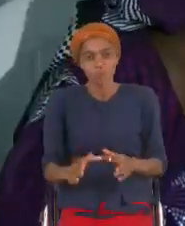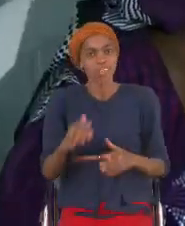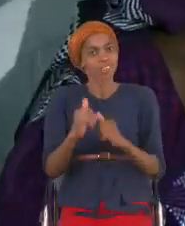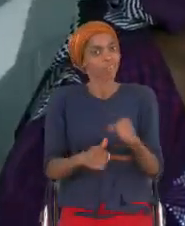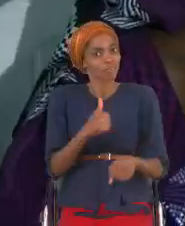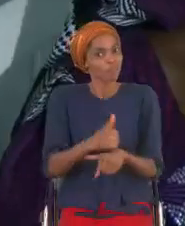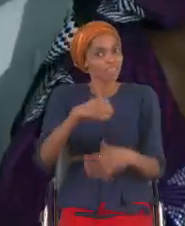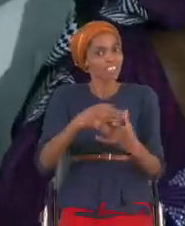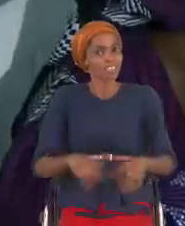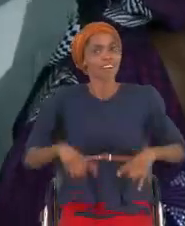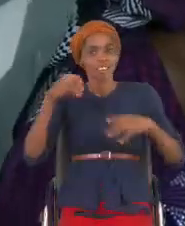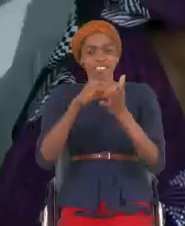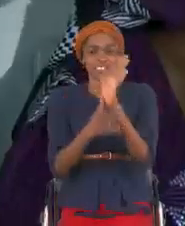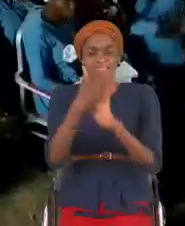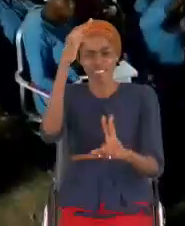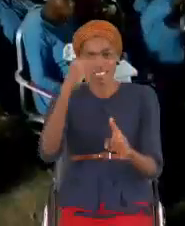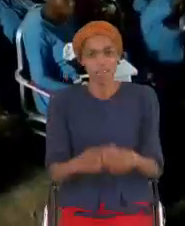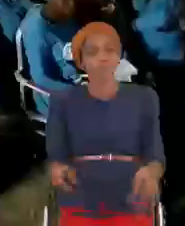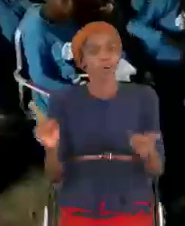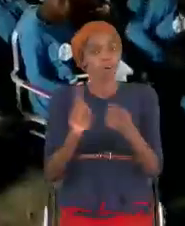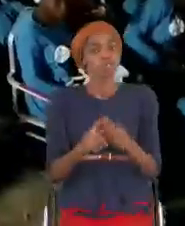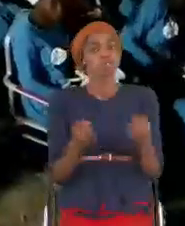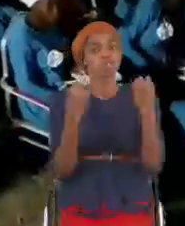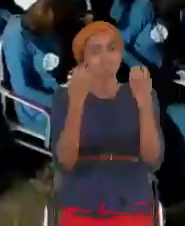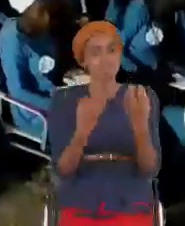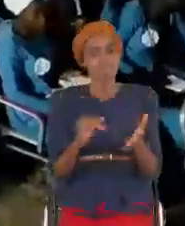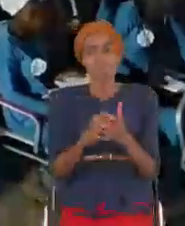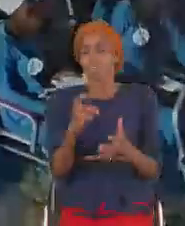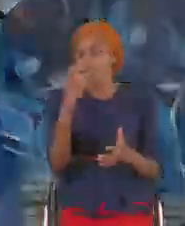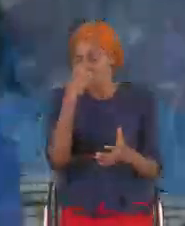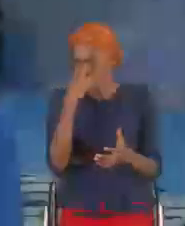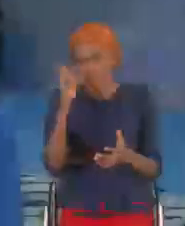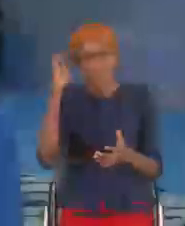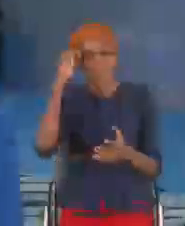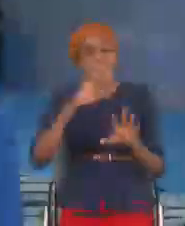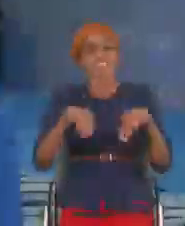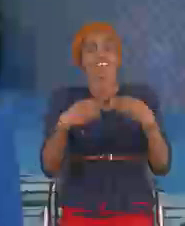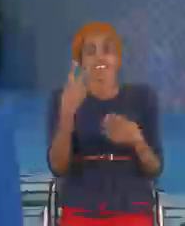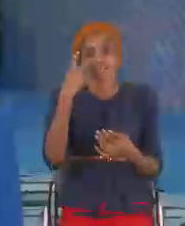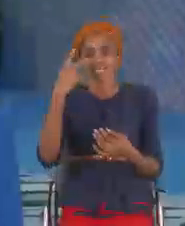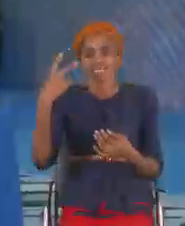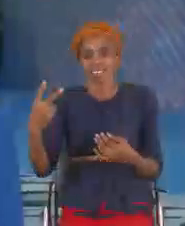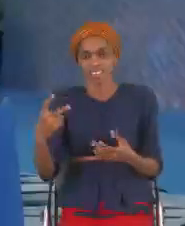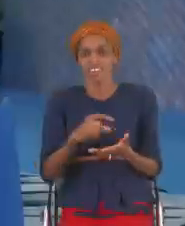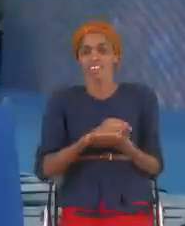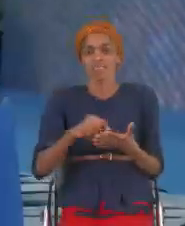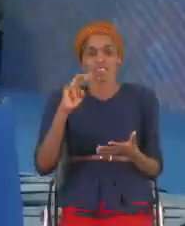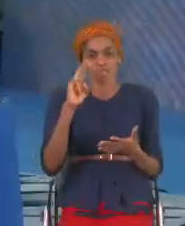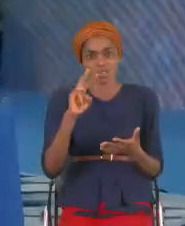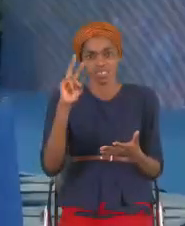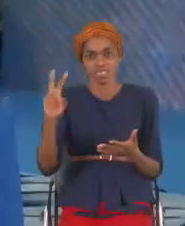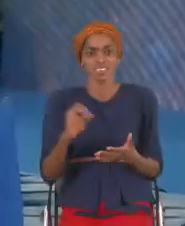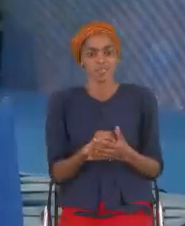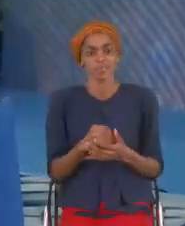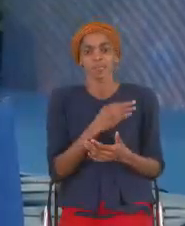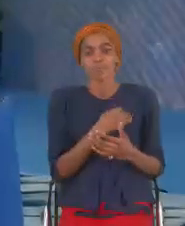your life today in Jesus' name. Unto many that were blind, he gave sight. Verse 22, he then